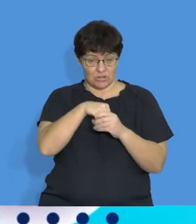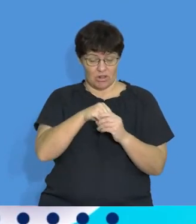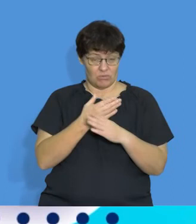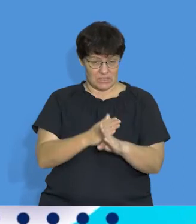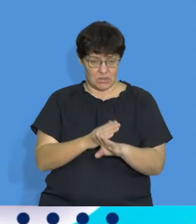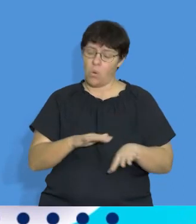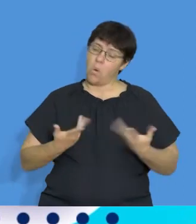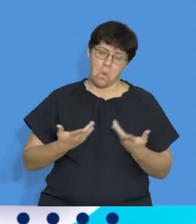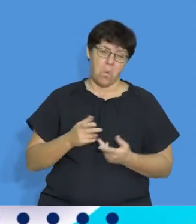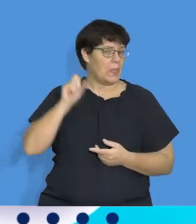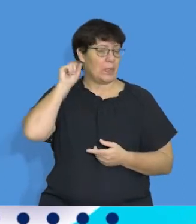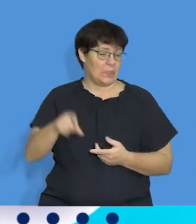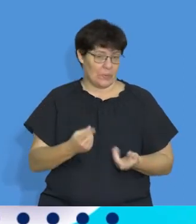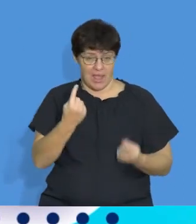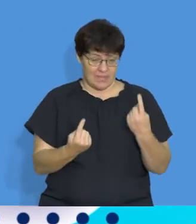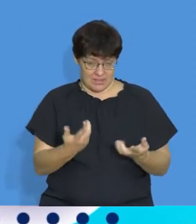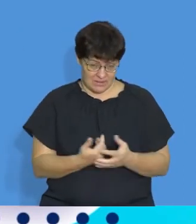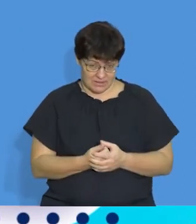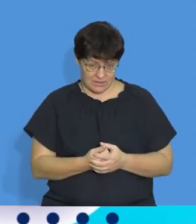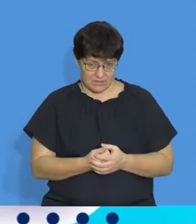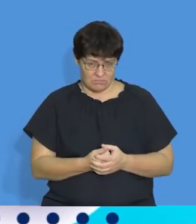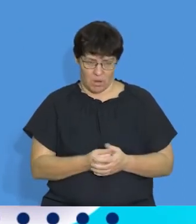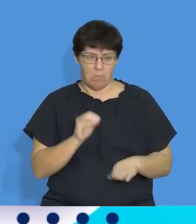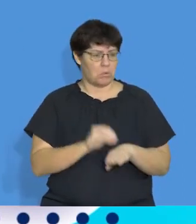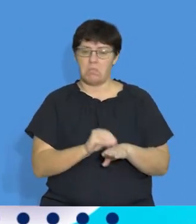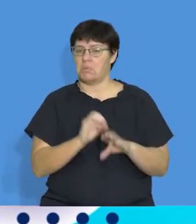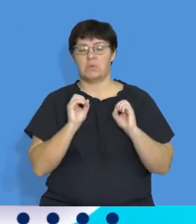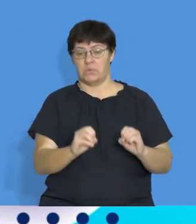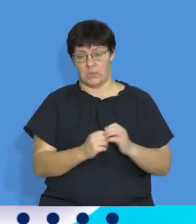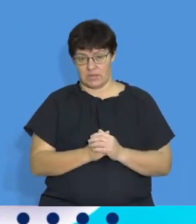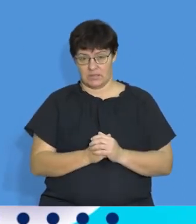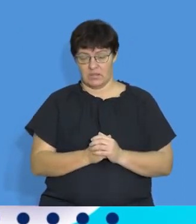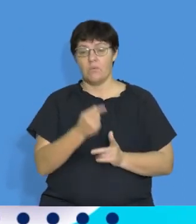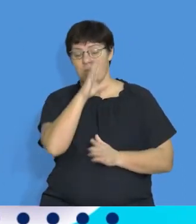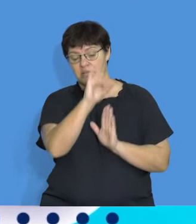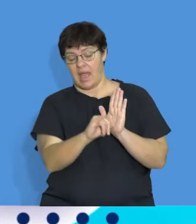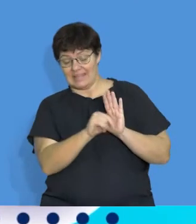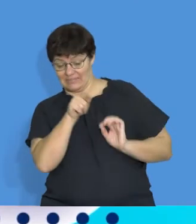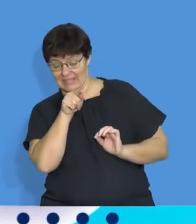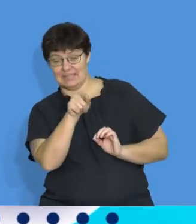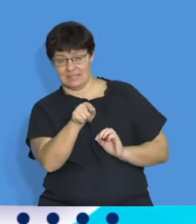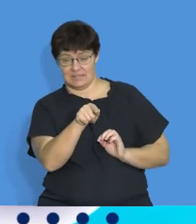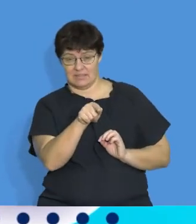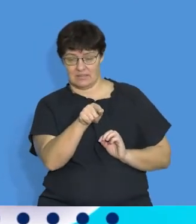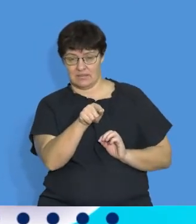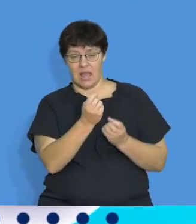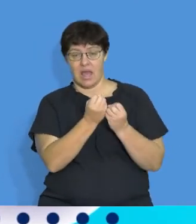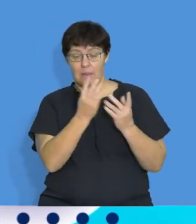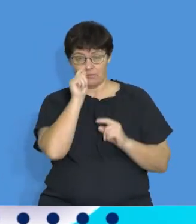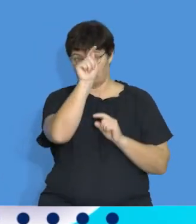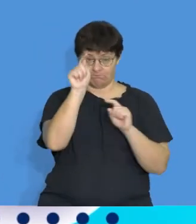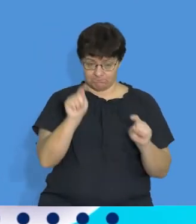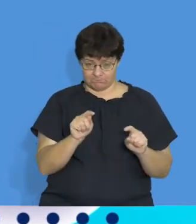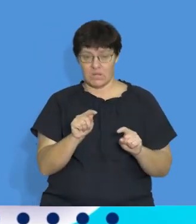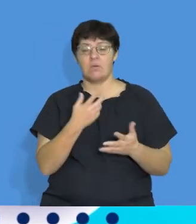or not given. Either of the two, it's not a train smash. As long as we are able to identify some of the quantities that we have, then we